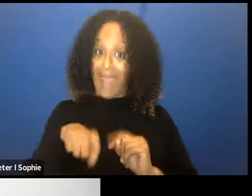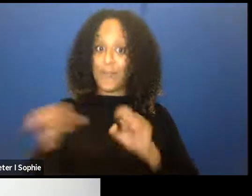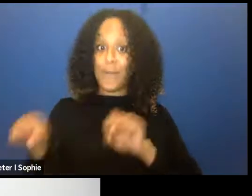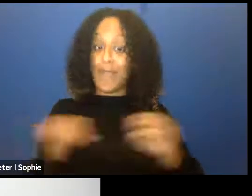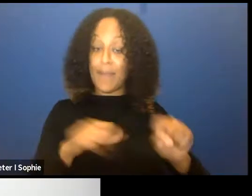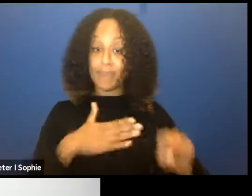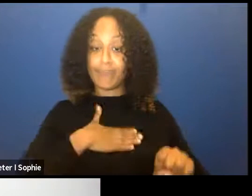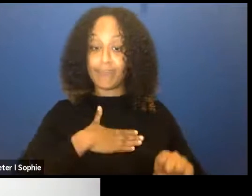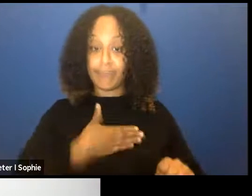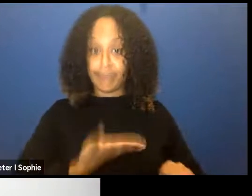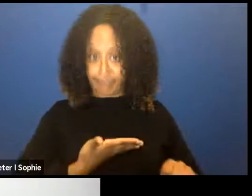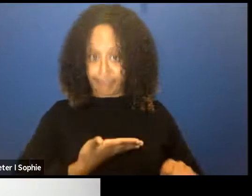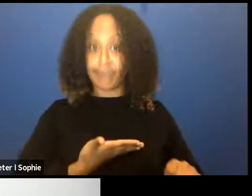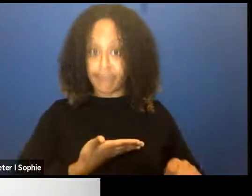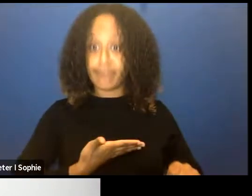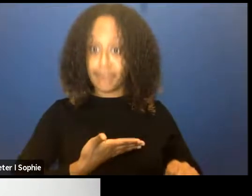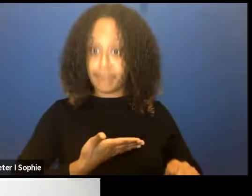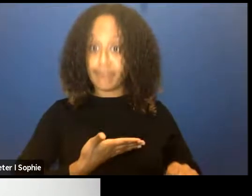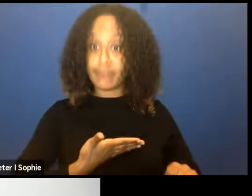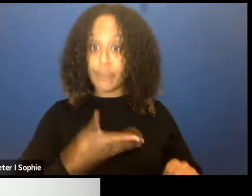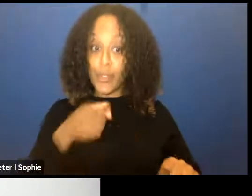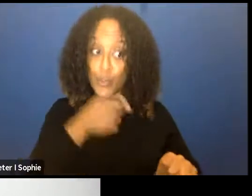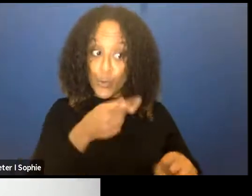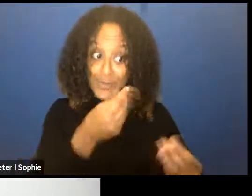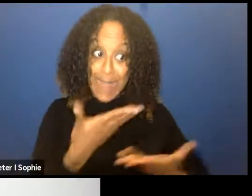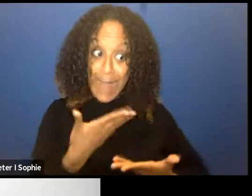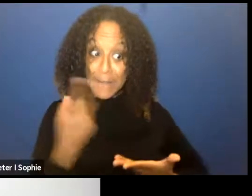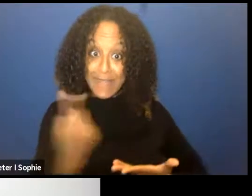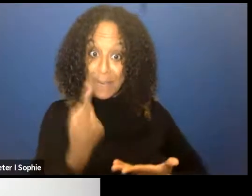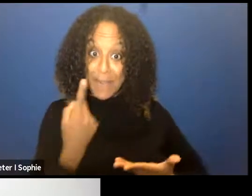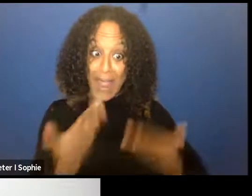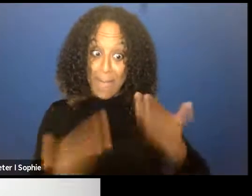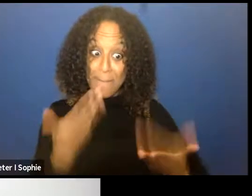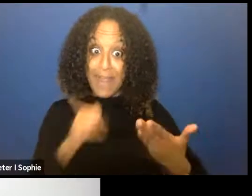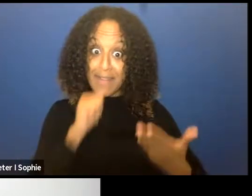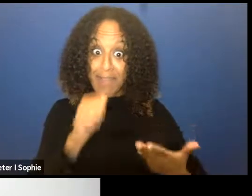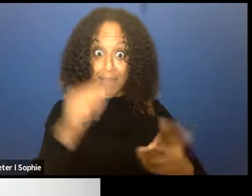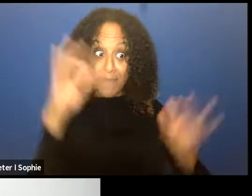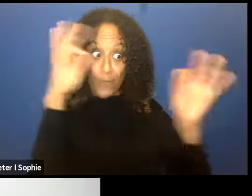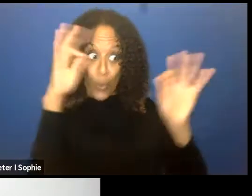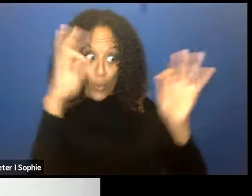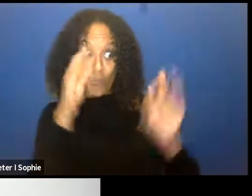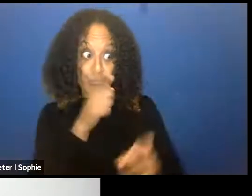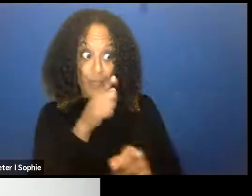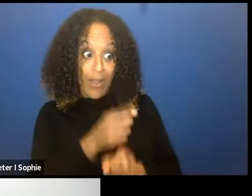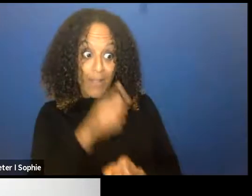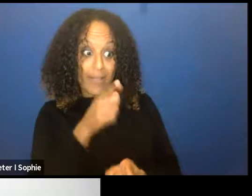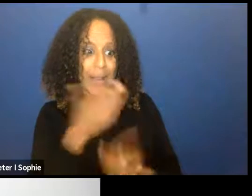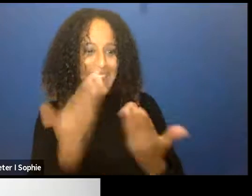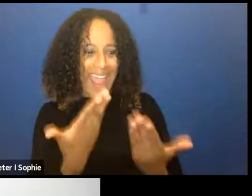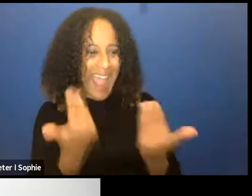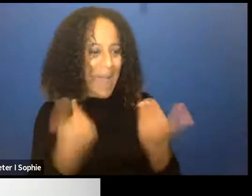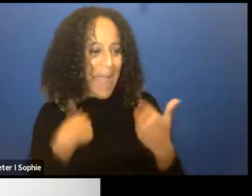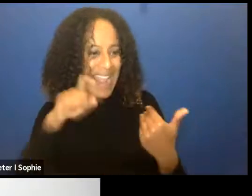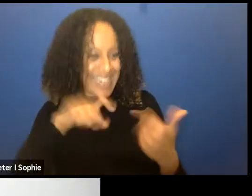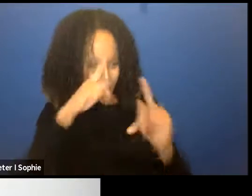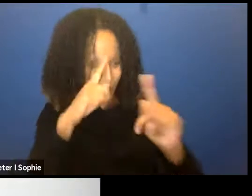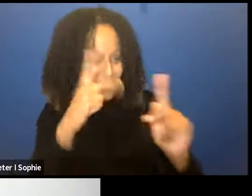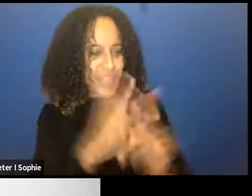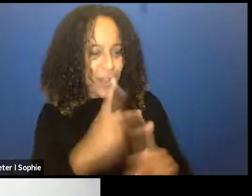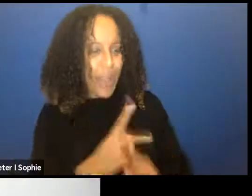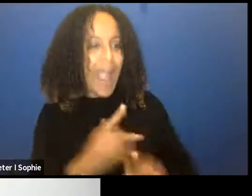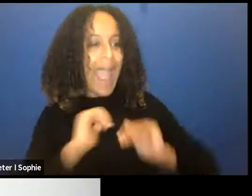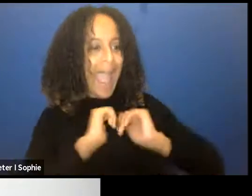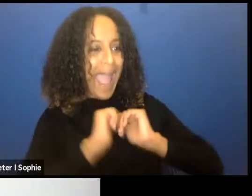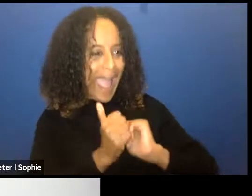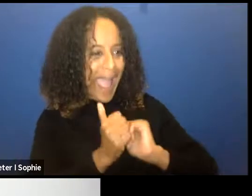say, you're telling me something that I may not have known, and I need to be able to figure out how, it's not